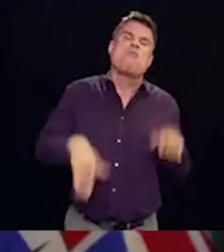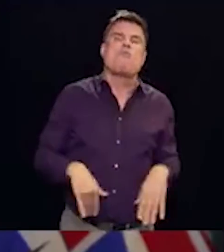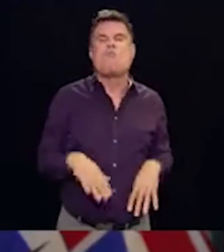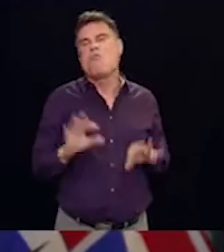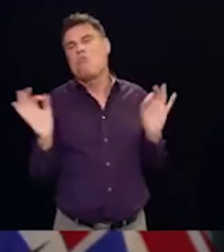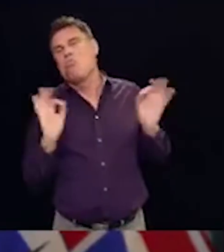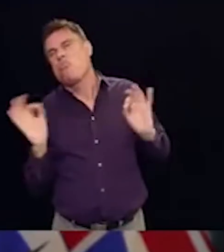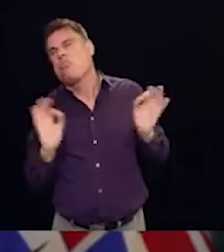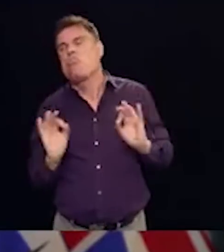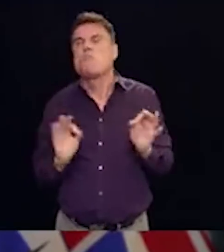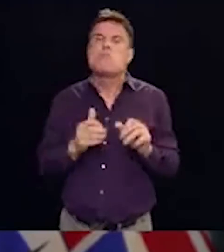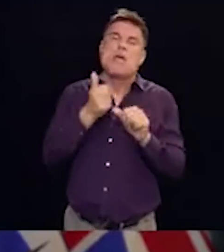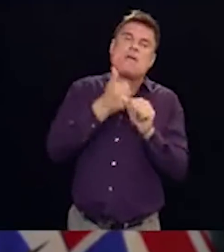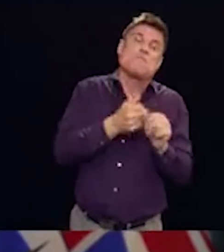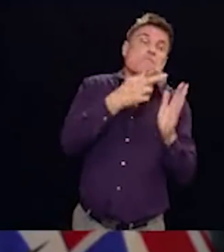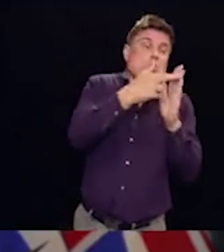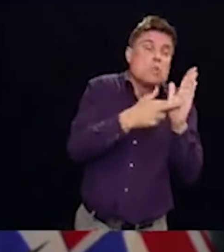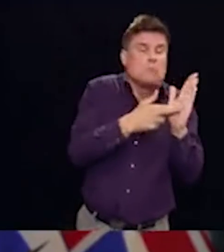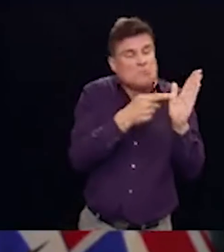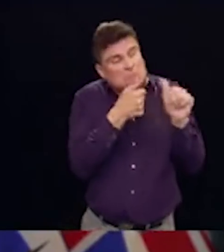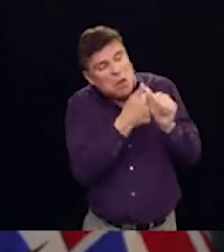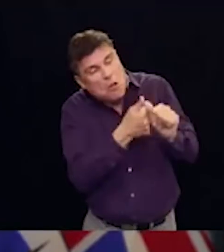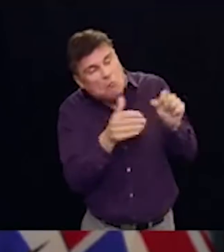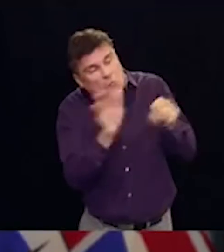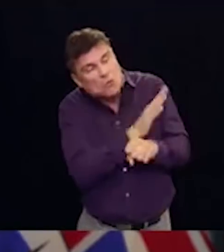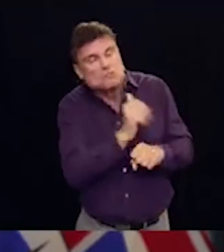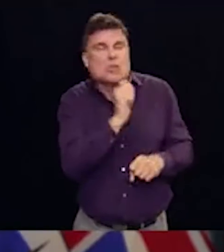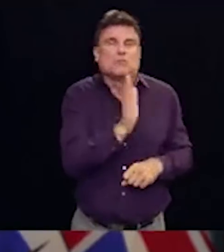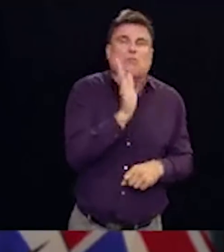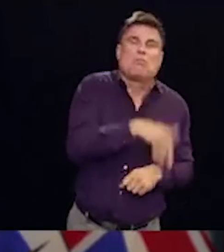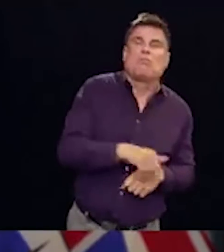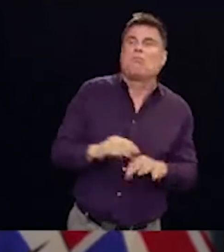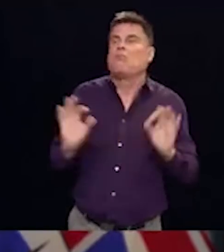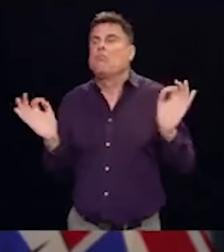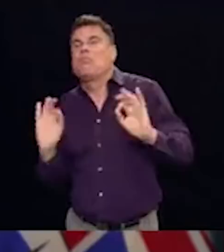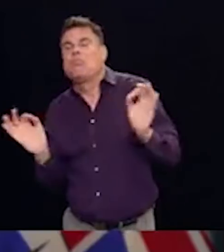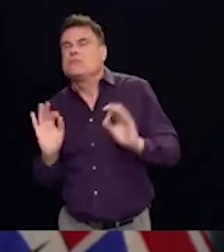keeping your employees and your patrons safe, and you could be